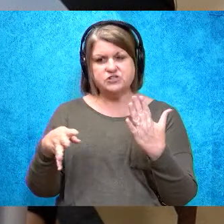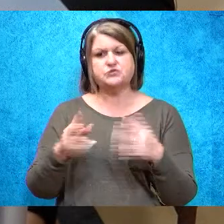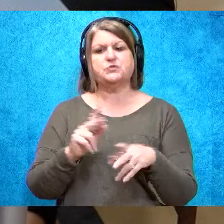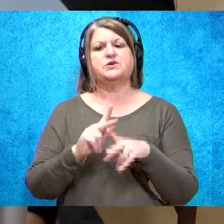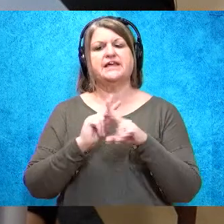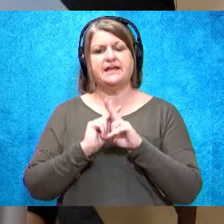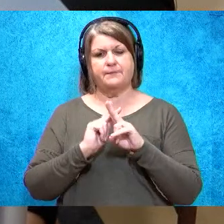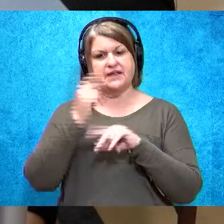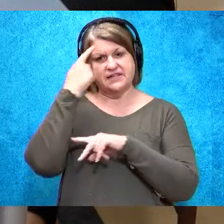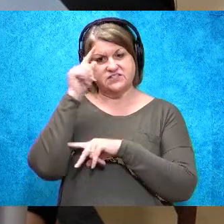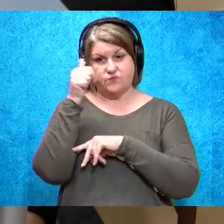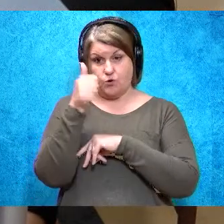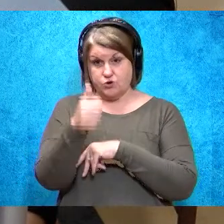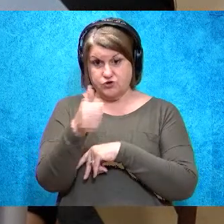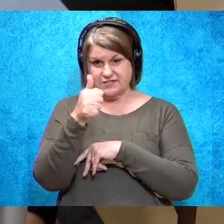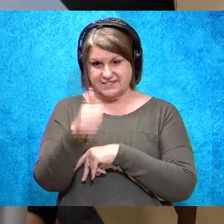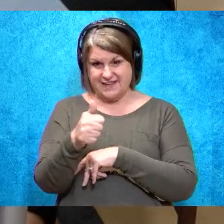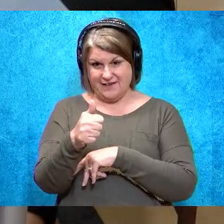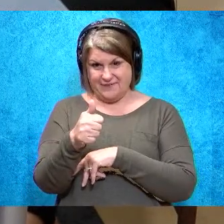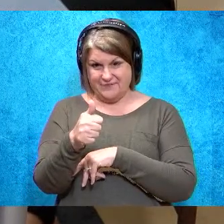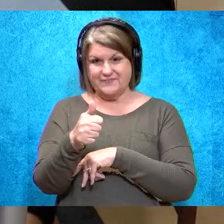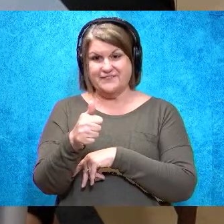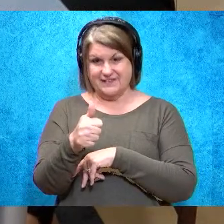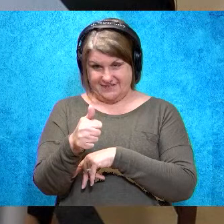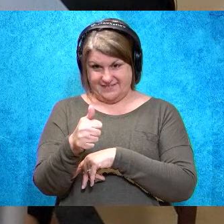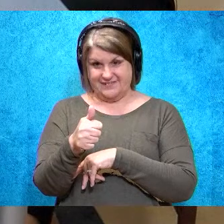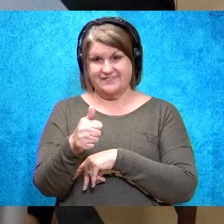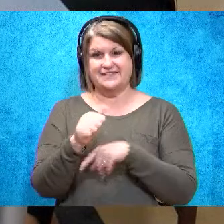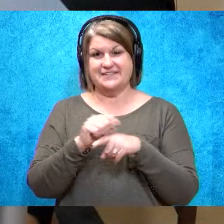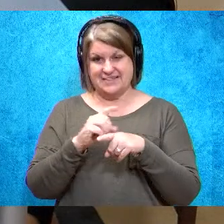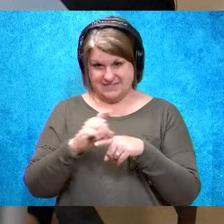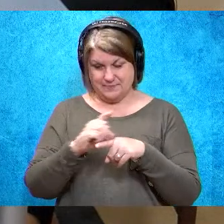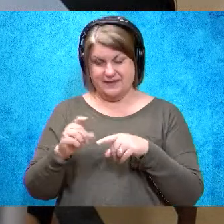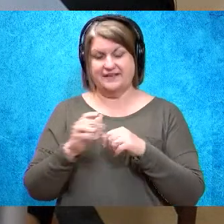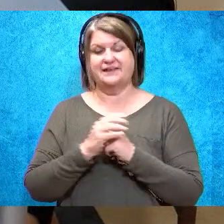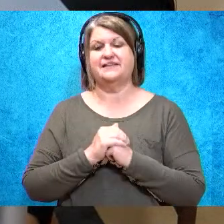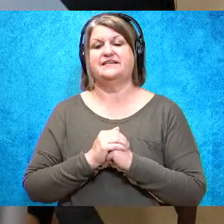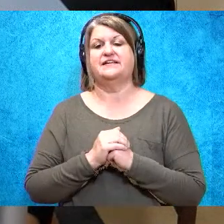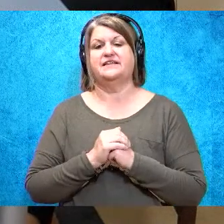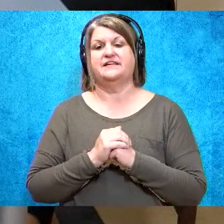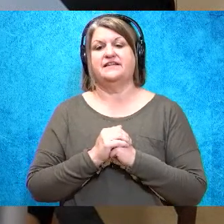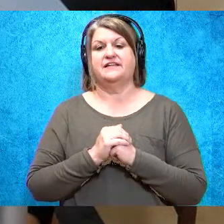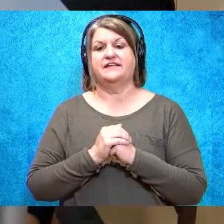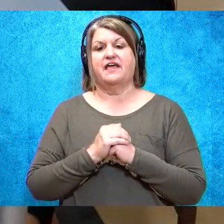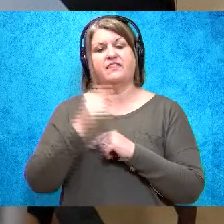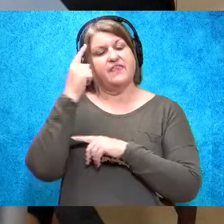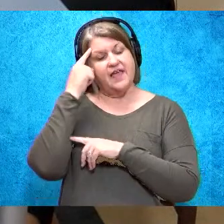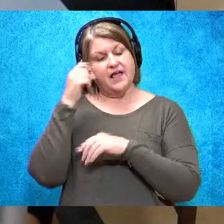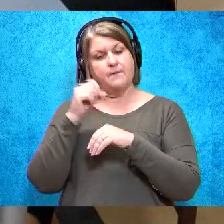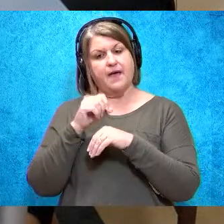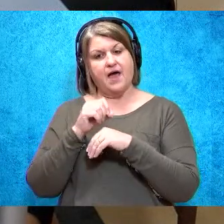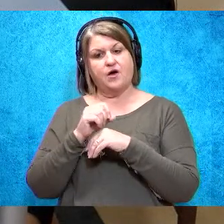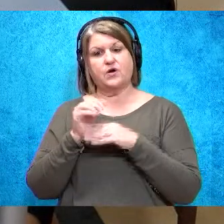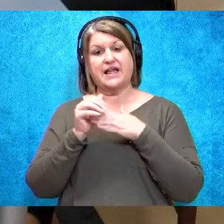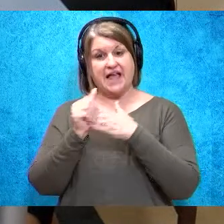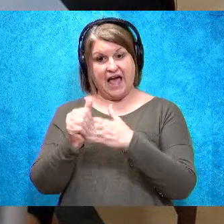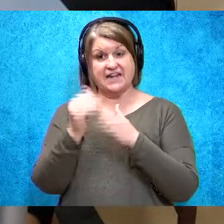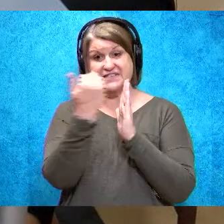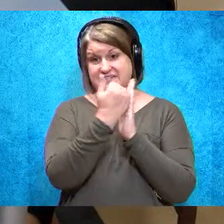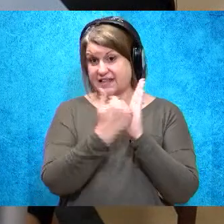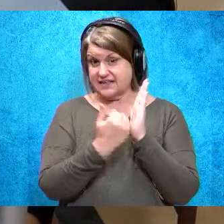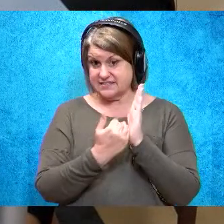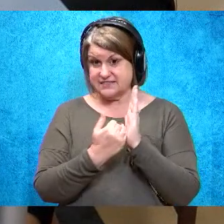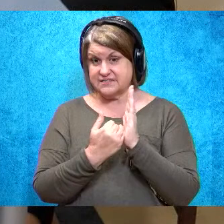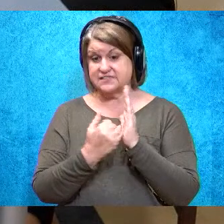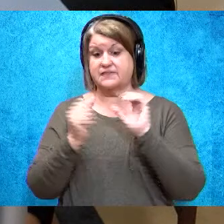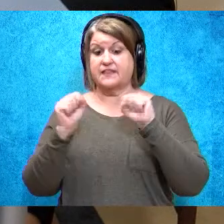your own self-discipline. Right. Again, going back to some of your guidance lessons, all of this can be used to help